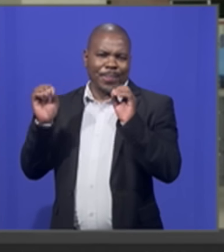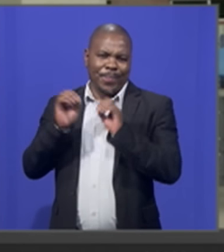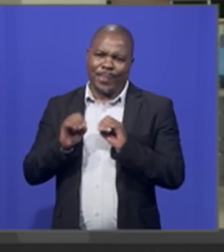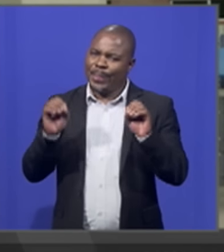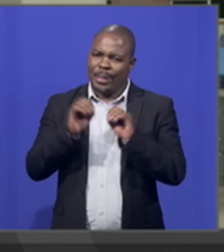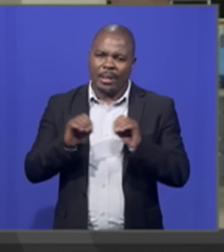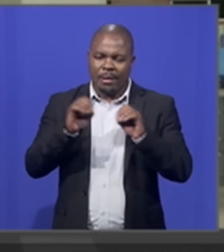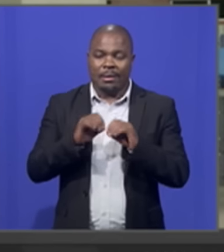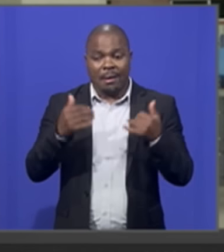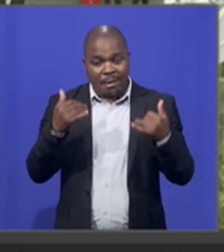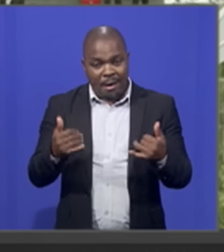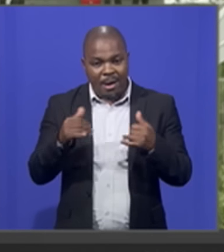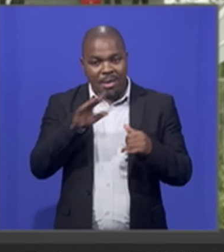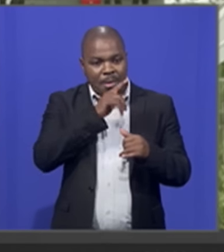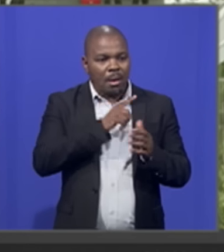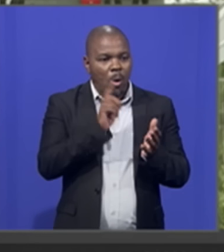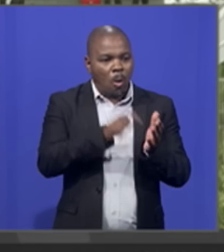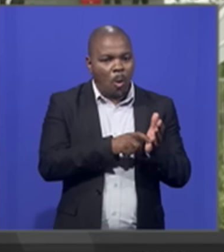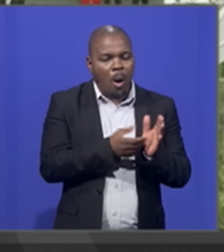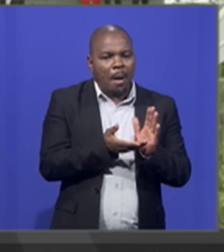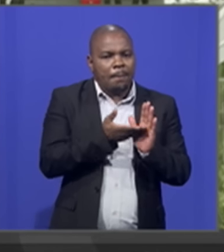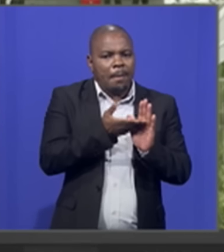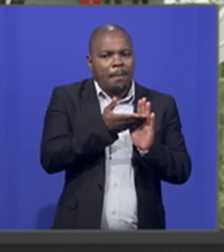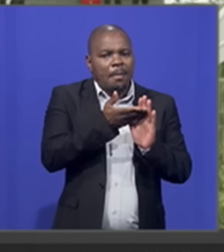se godiša sekoloto sa yona sa